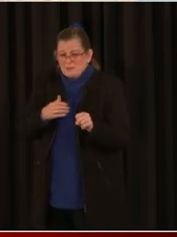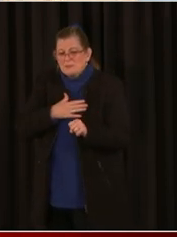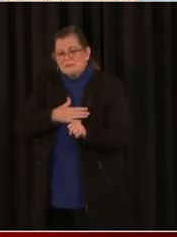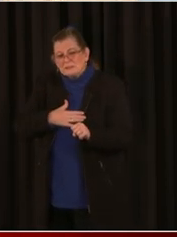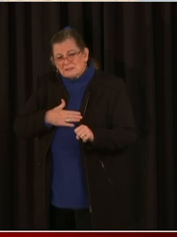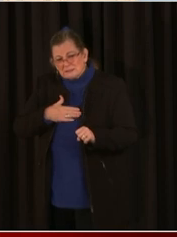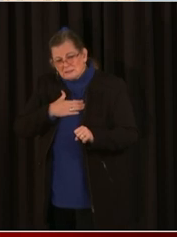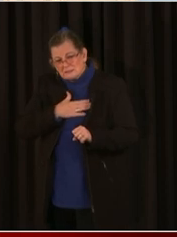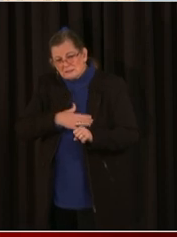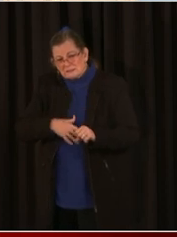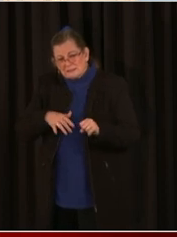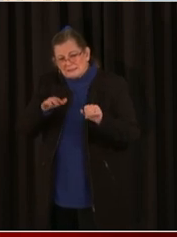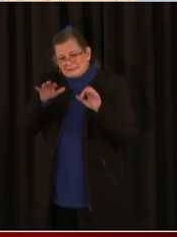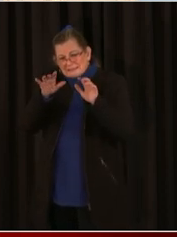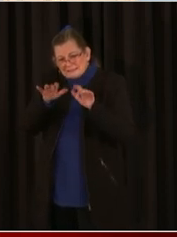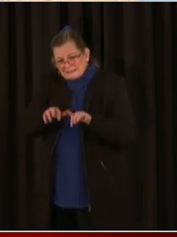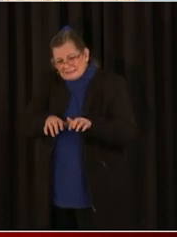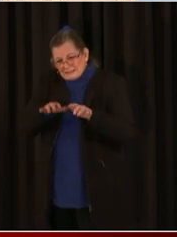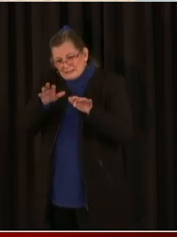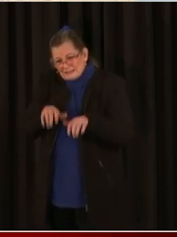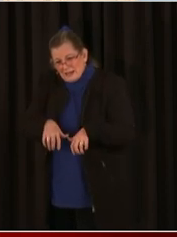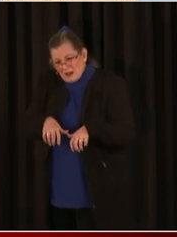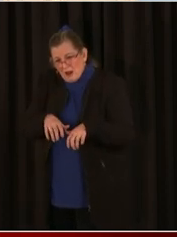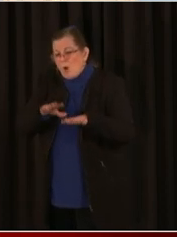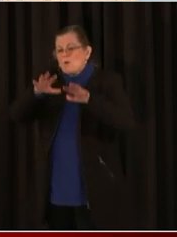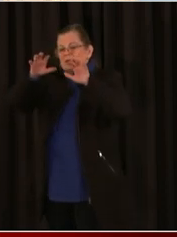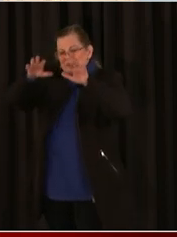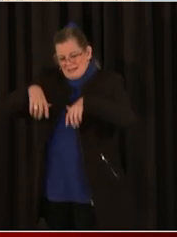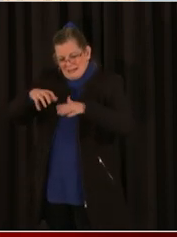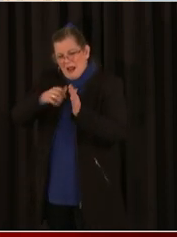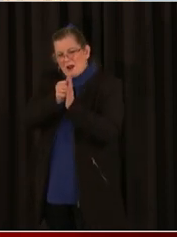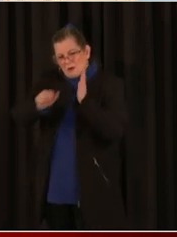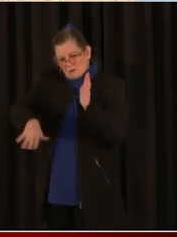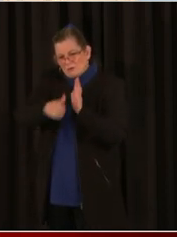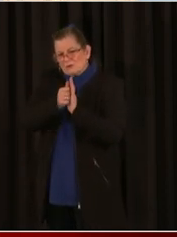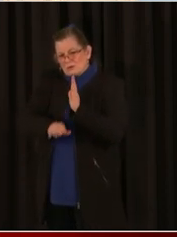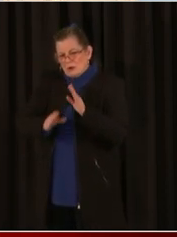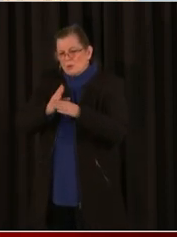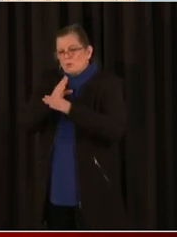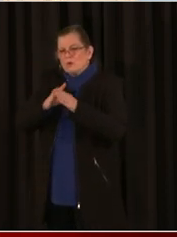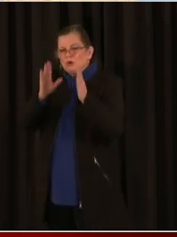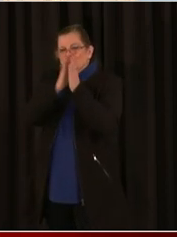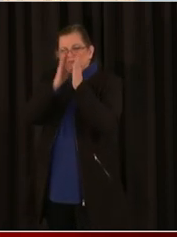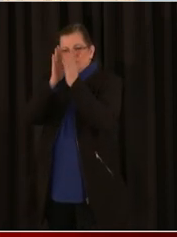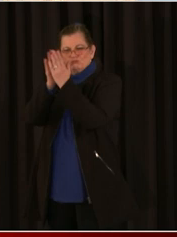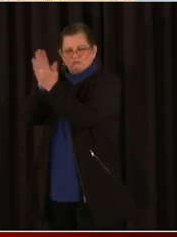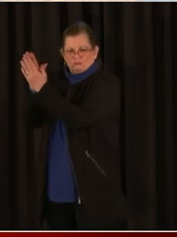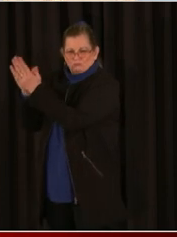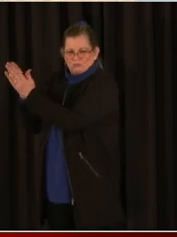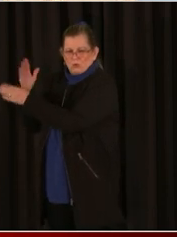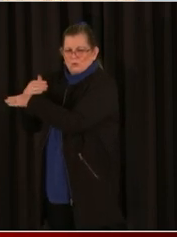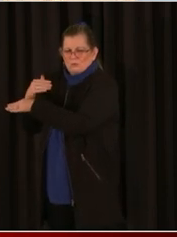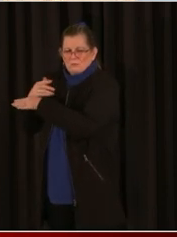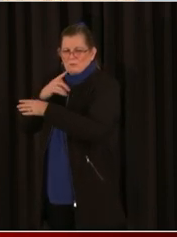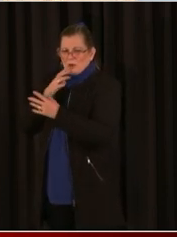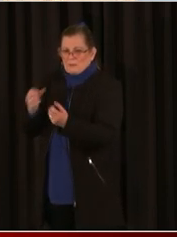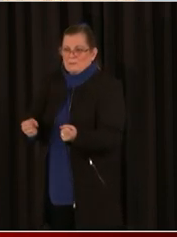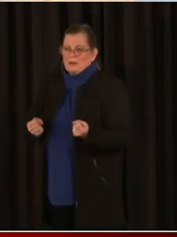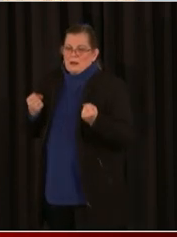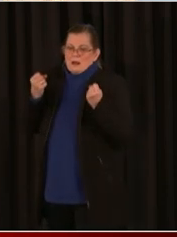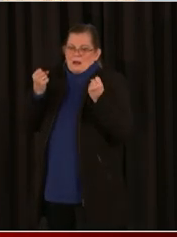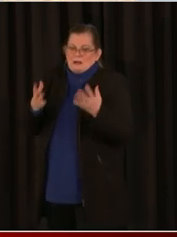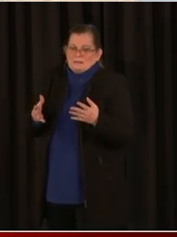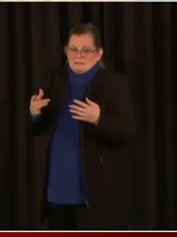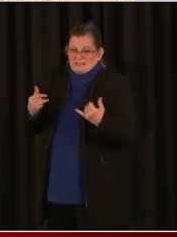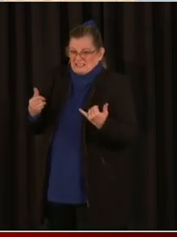to take down boards. We saw a number of these boards go up during the summer. Some of them have